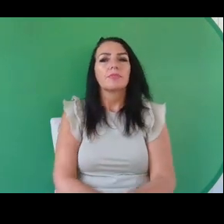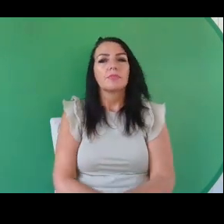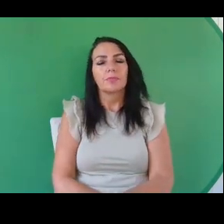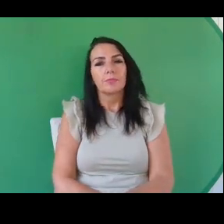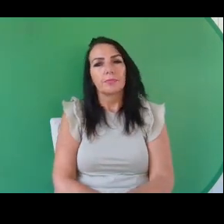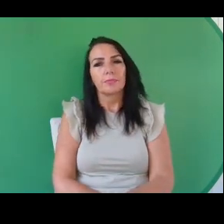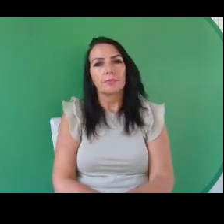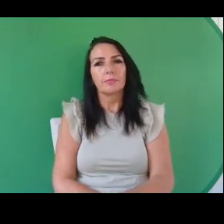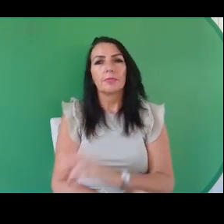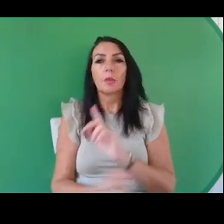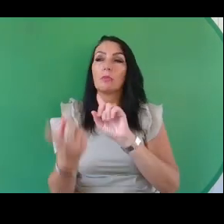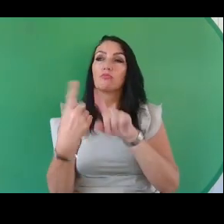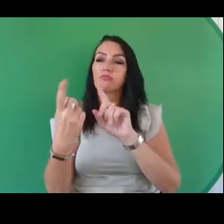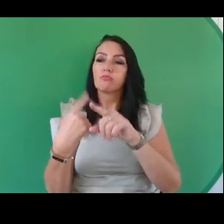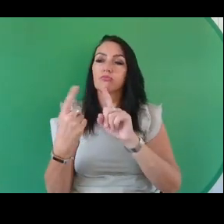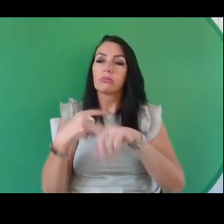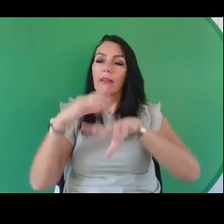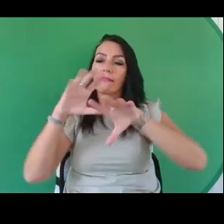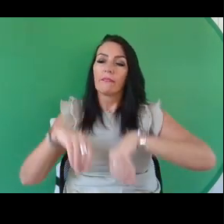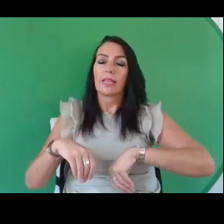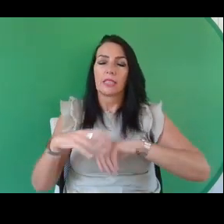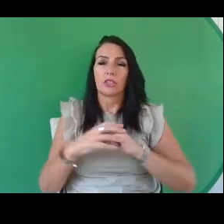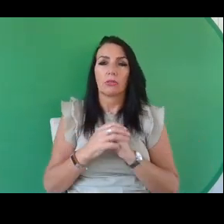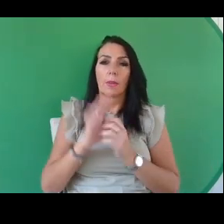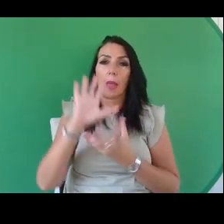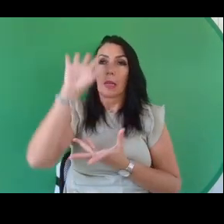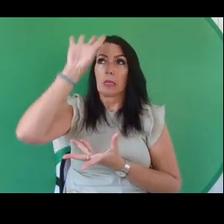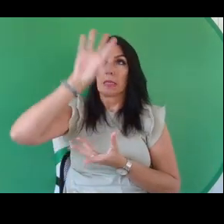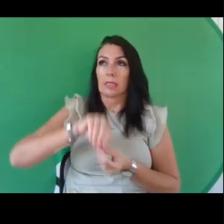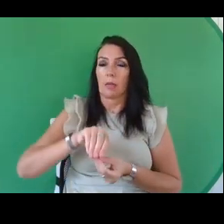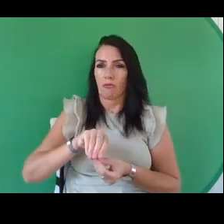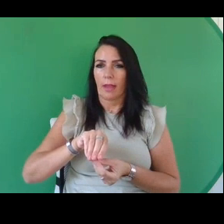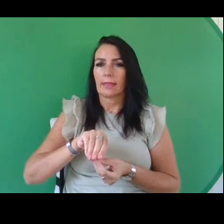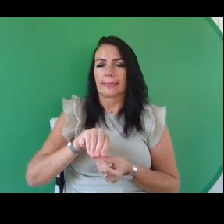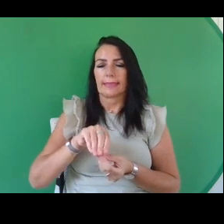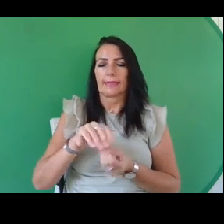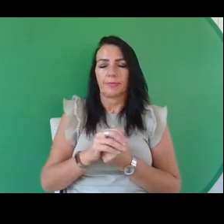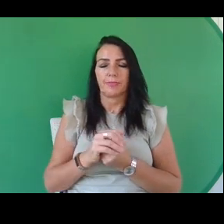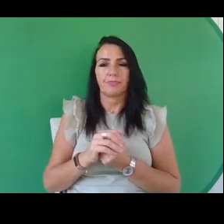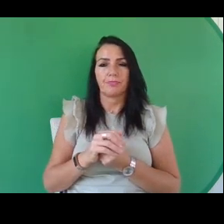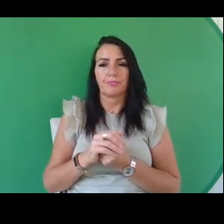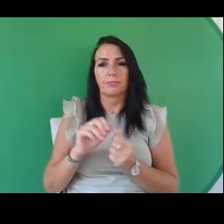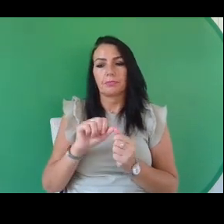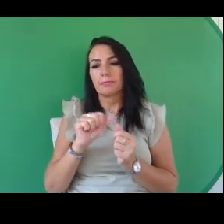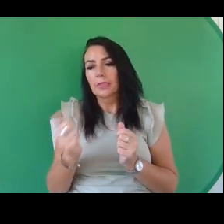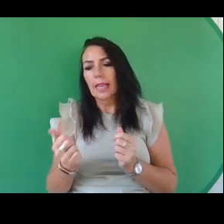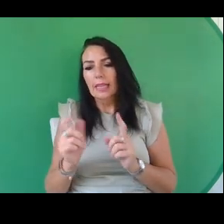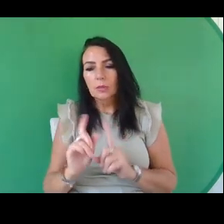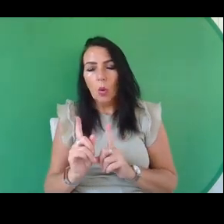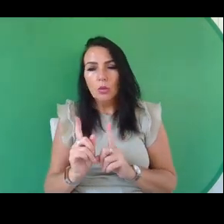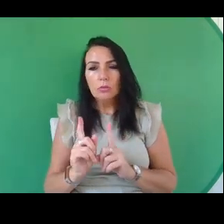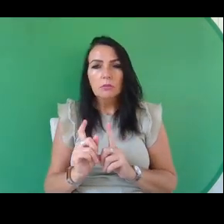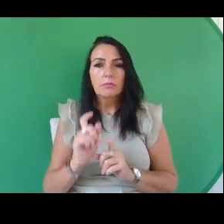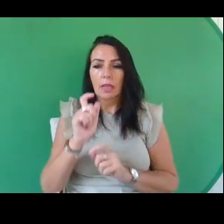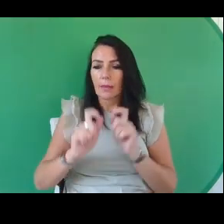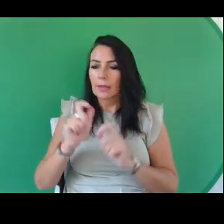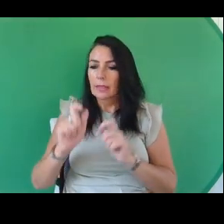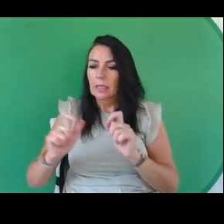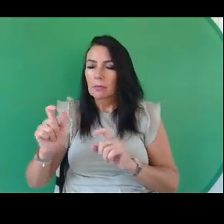After answering their questions, then summarise the advice given, the next steps, and where the customer can go to for